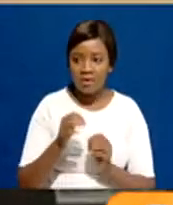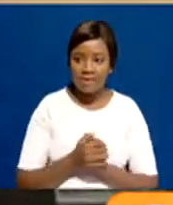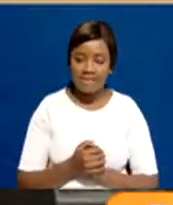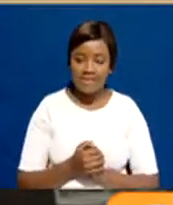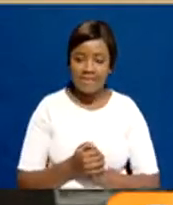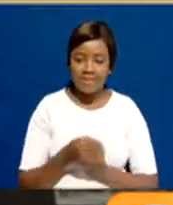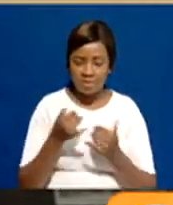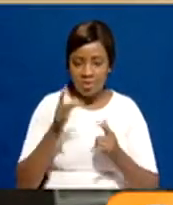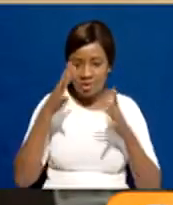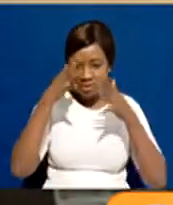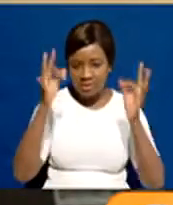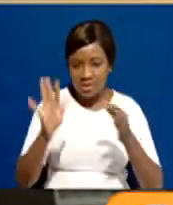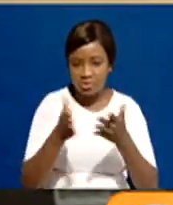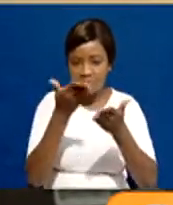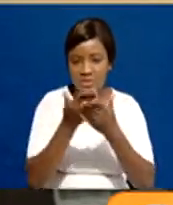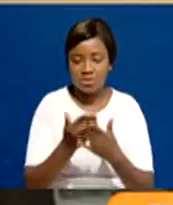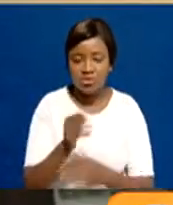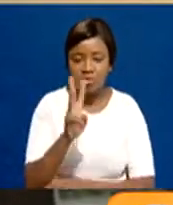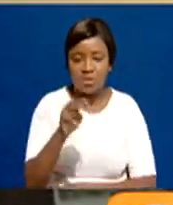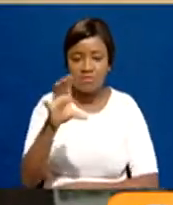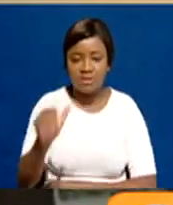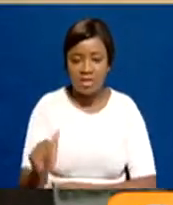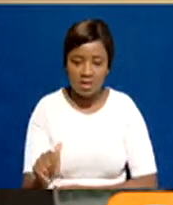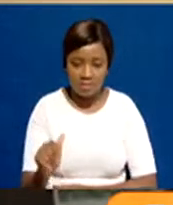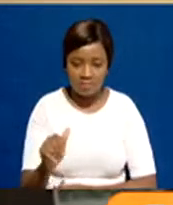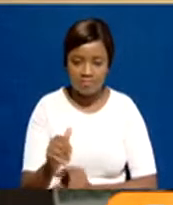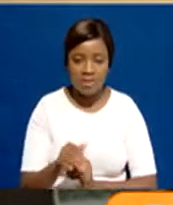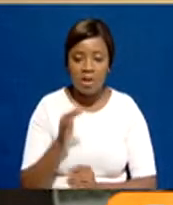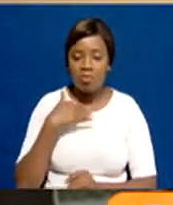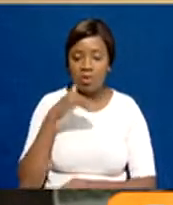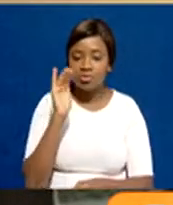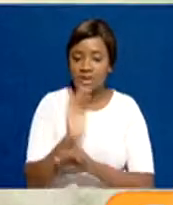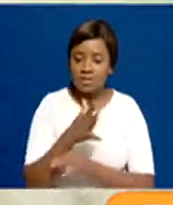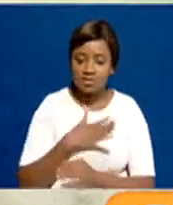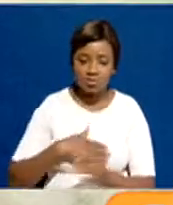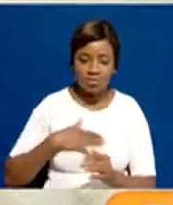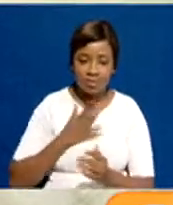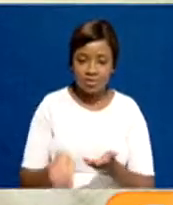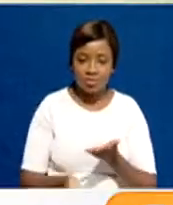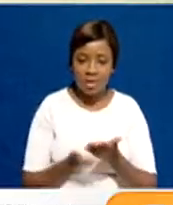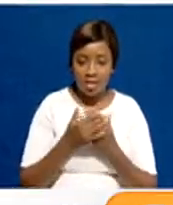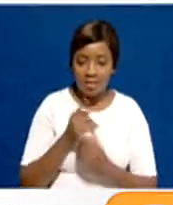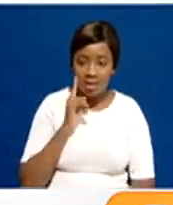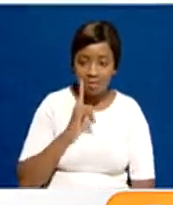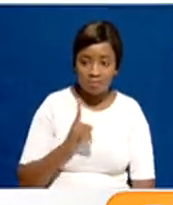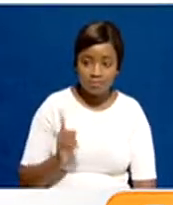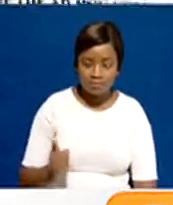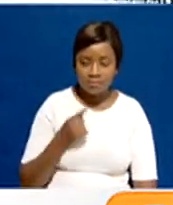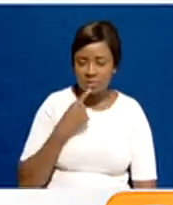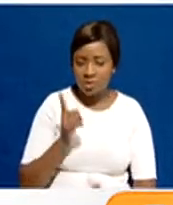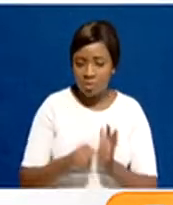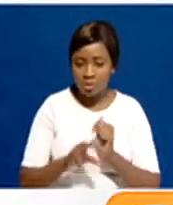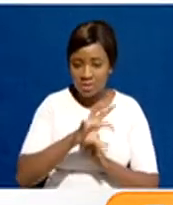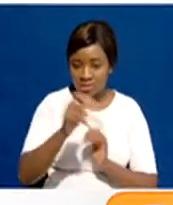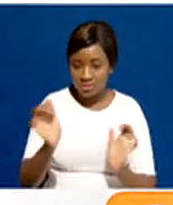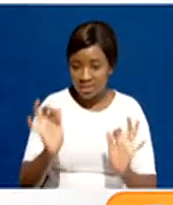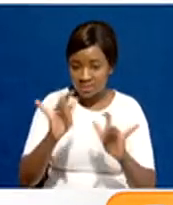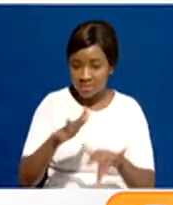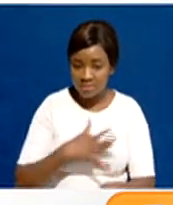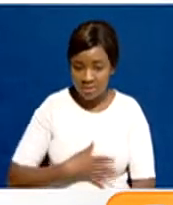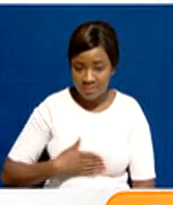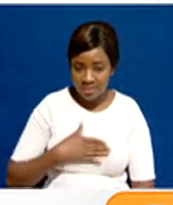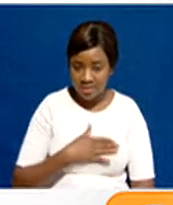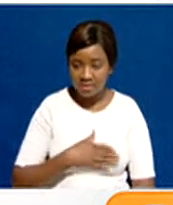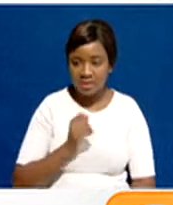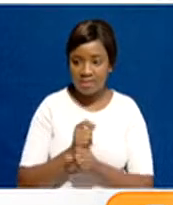to present a petition to the Uasin Gishu County Assembly seeking intervention. The petitioners had prayed that the county assembly ensures